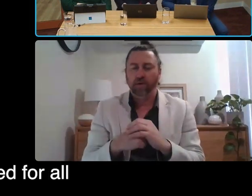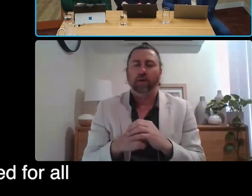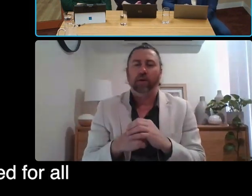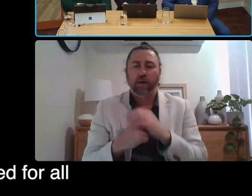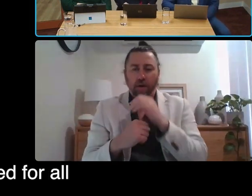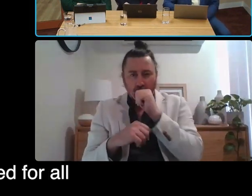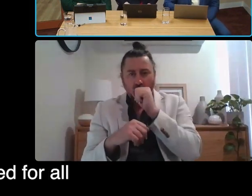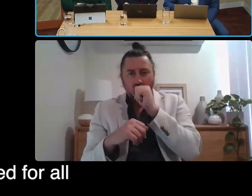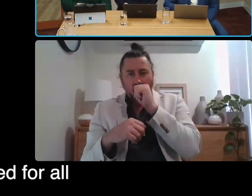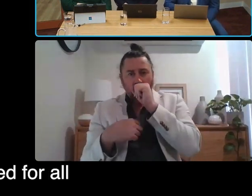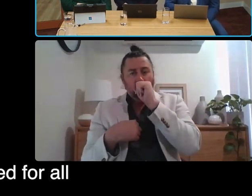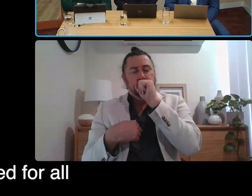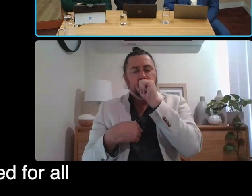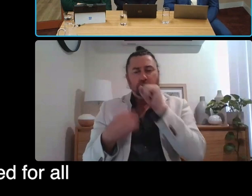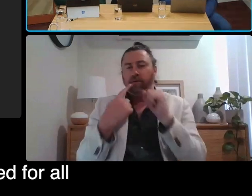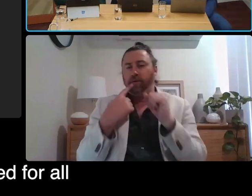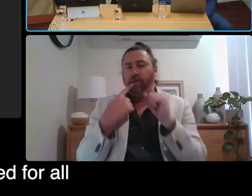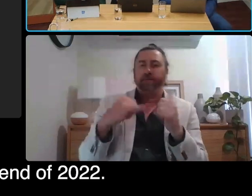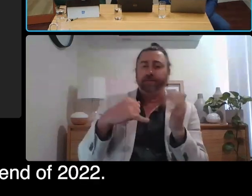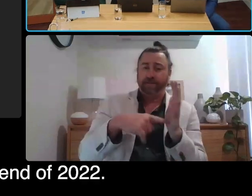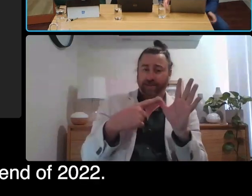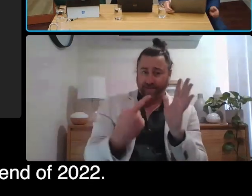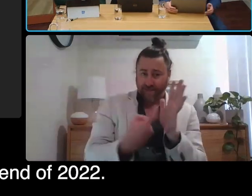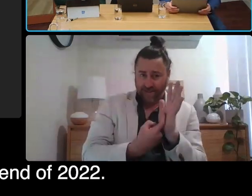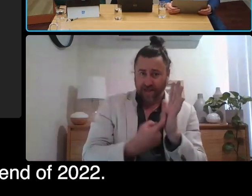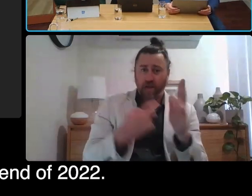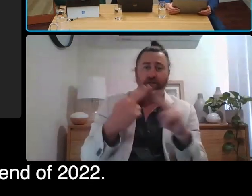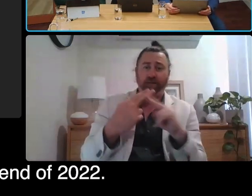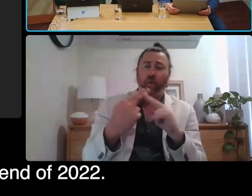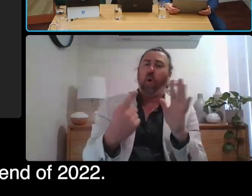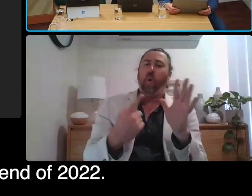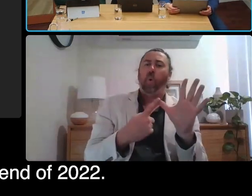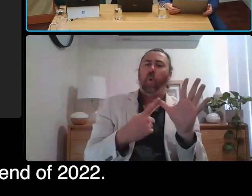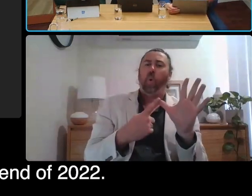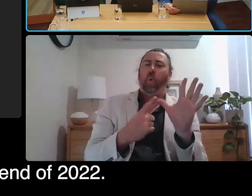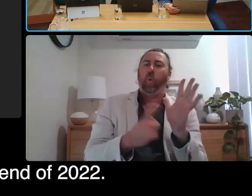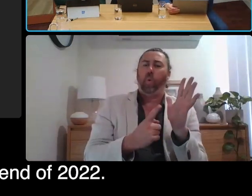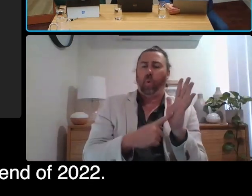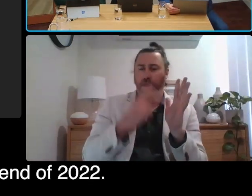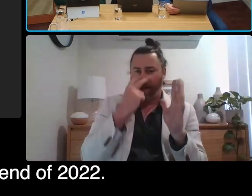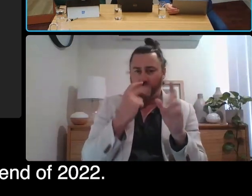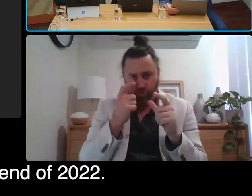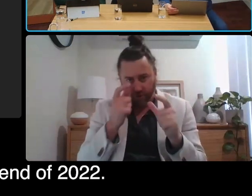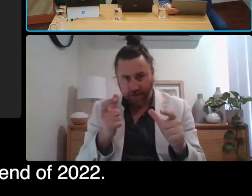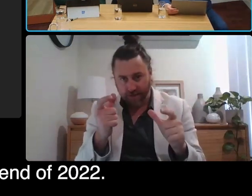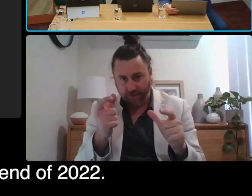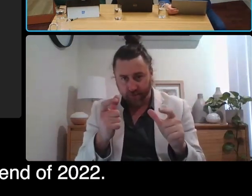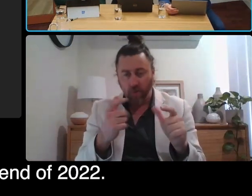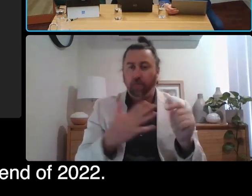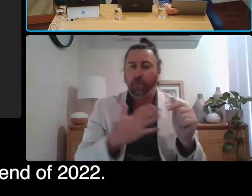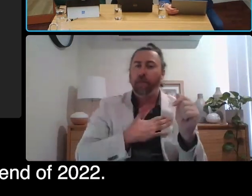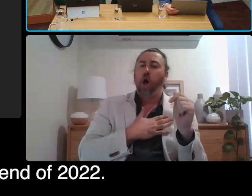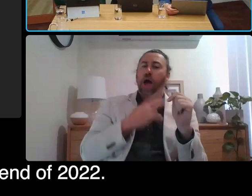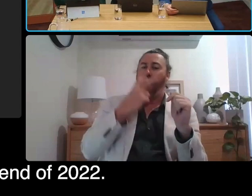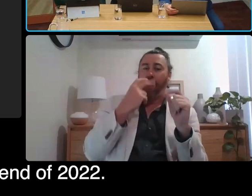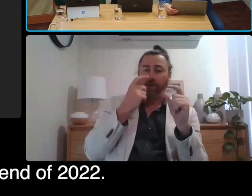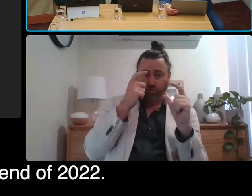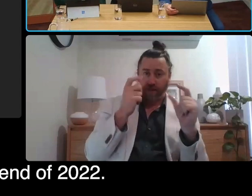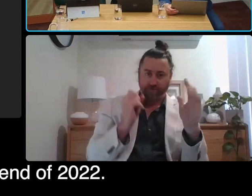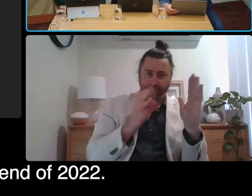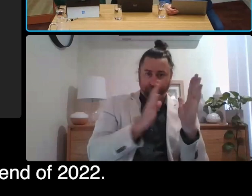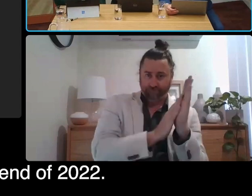As I said, star ratings will be published for all aged care homes on My Aged Care by the